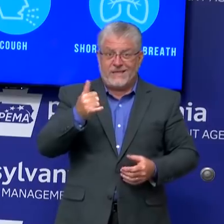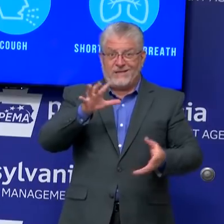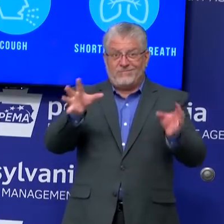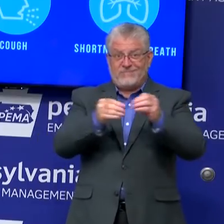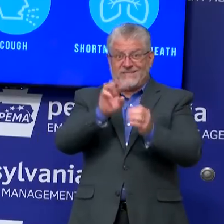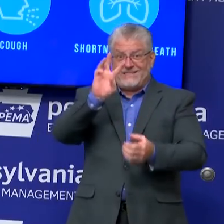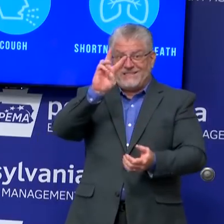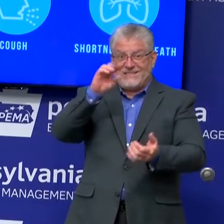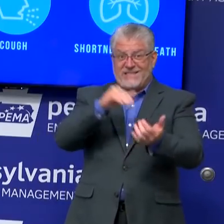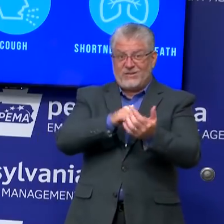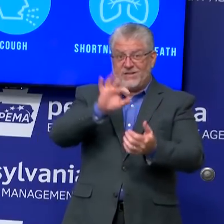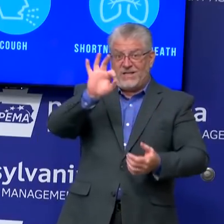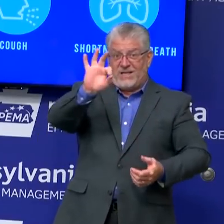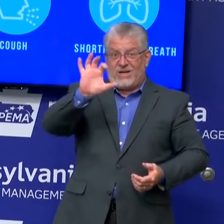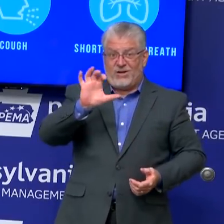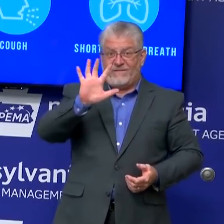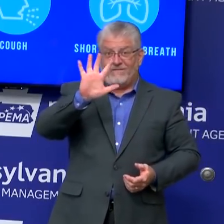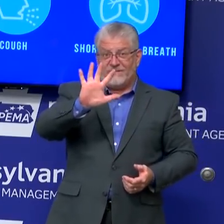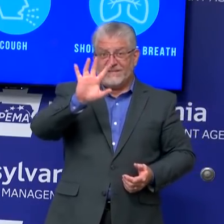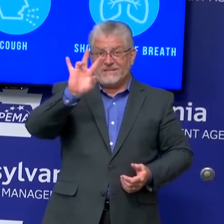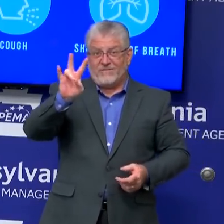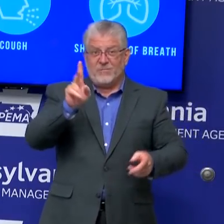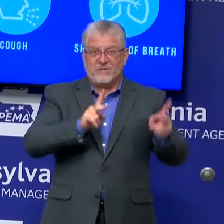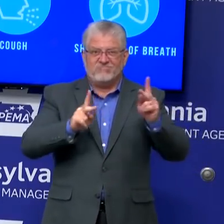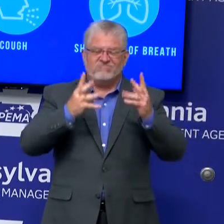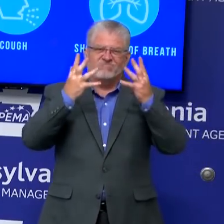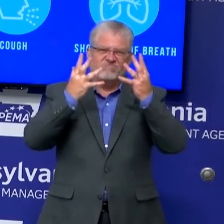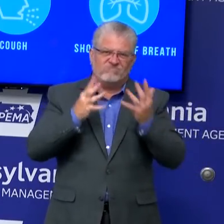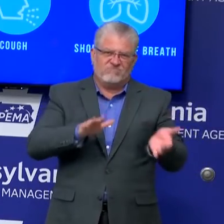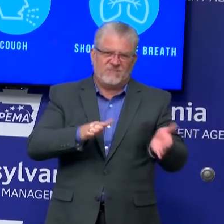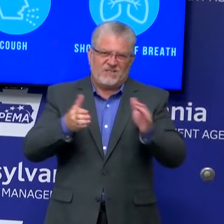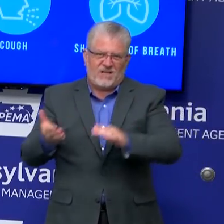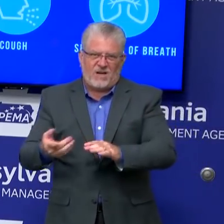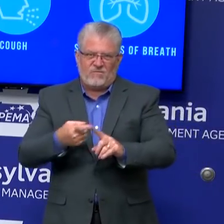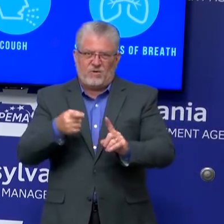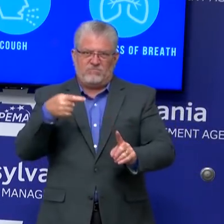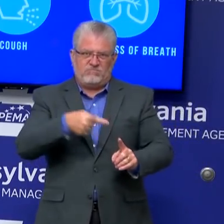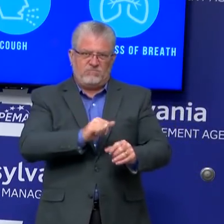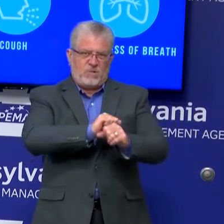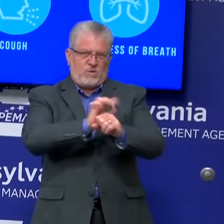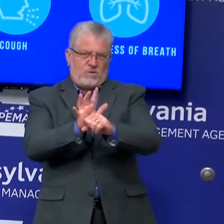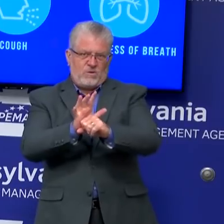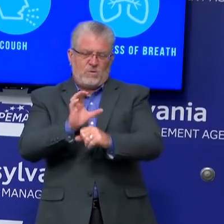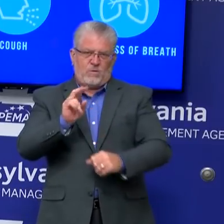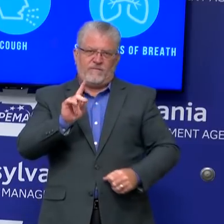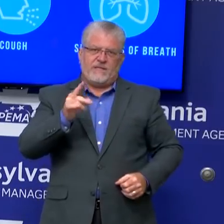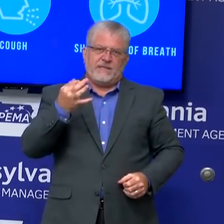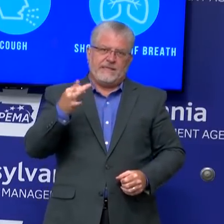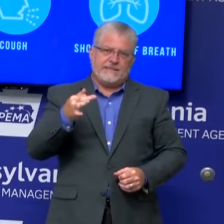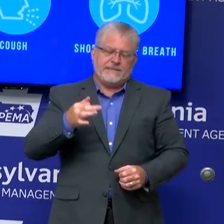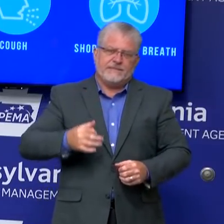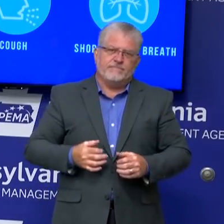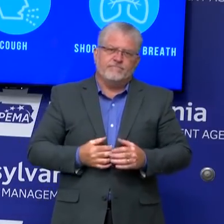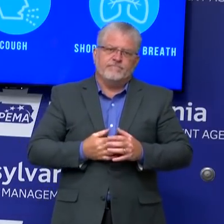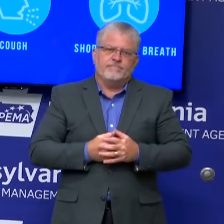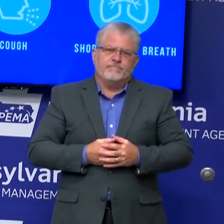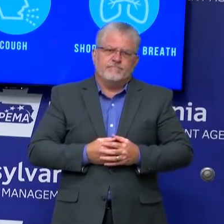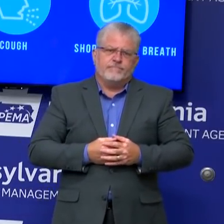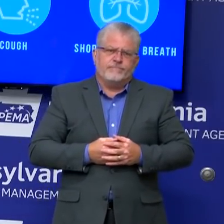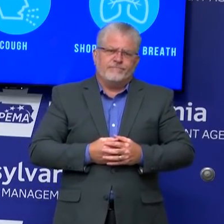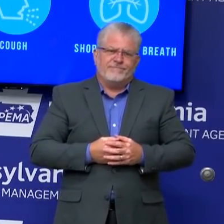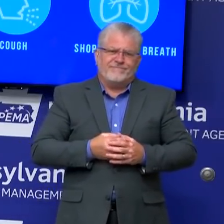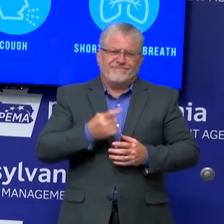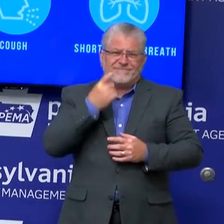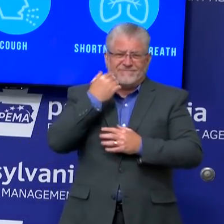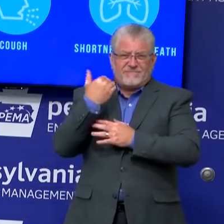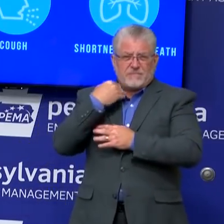6,957 deaths have been attributed to COVID-19 now in Pennsylvania. As I explained on Monday, we have